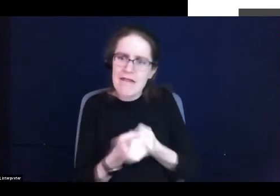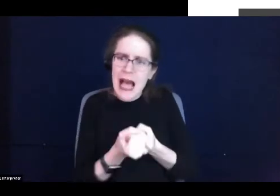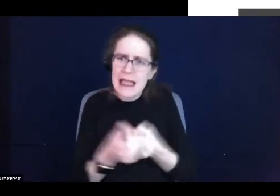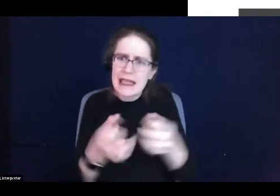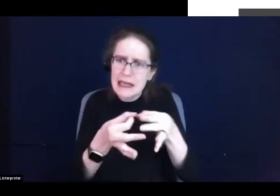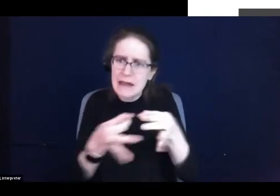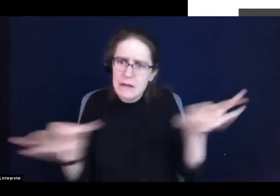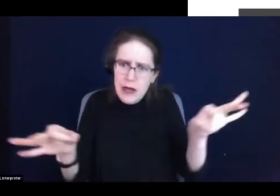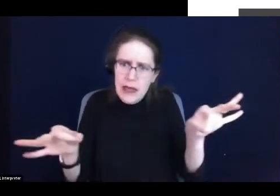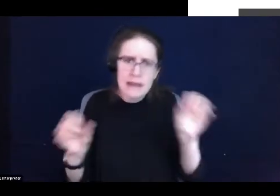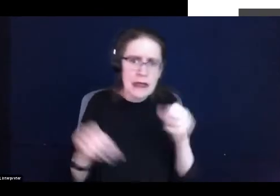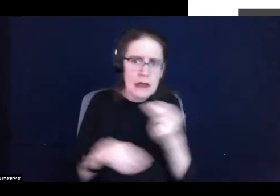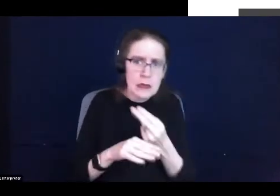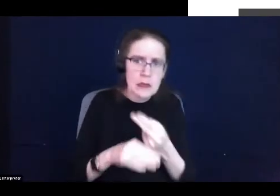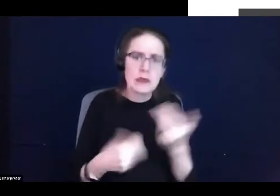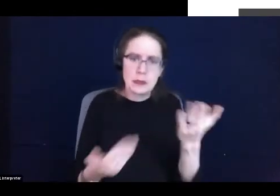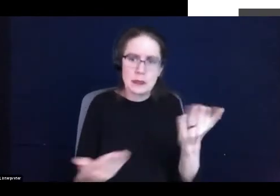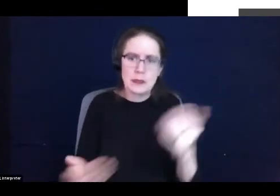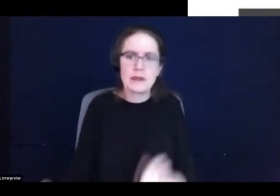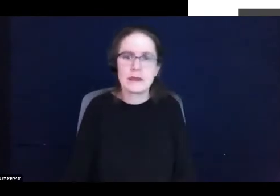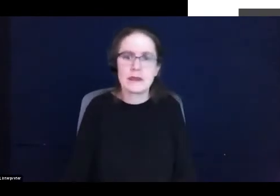survivors.